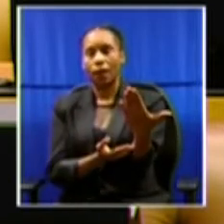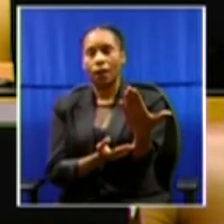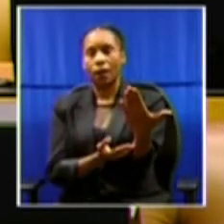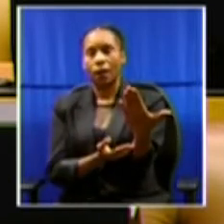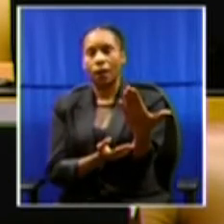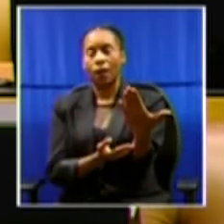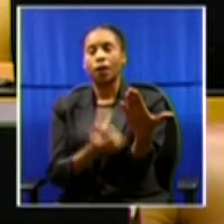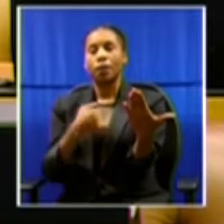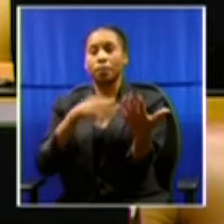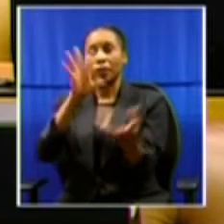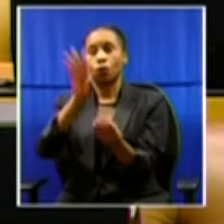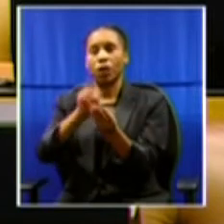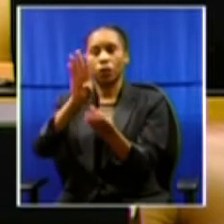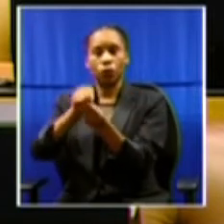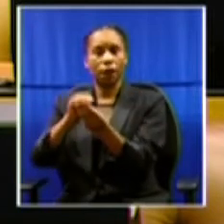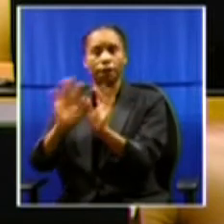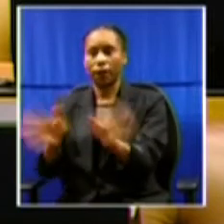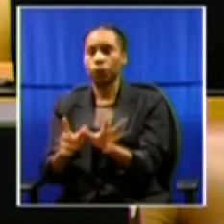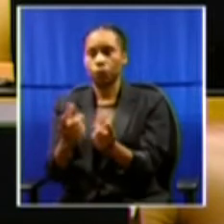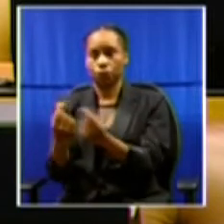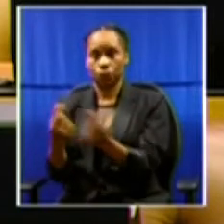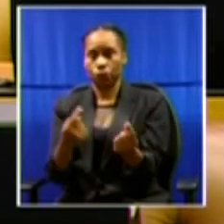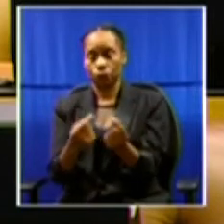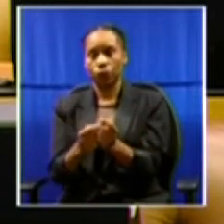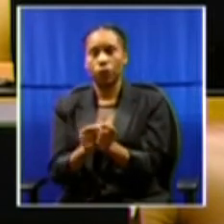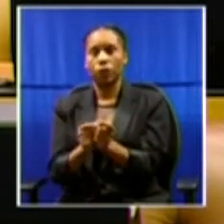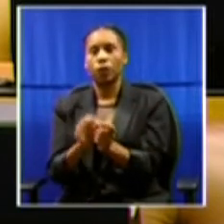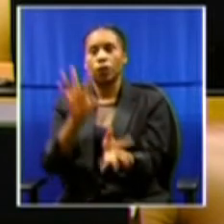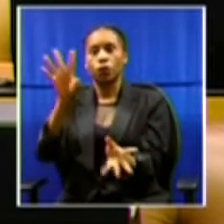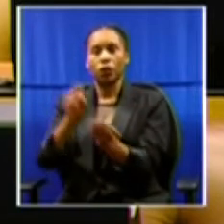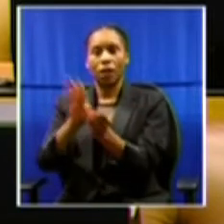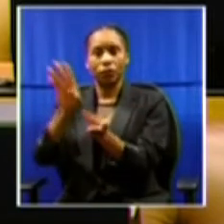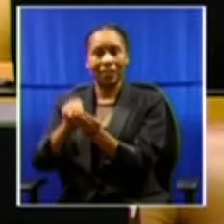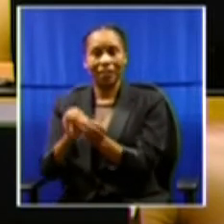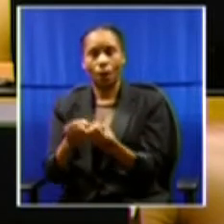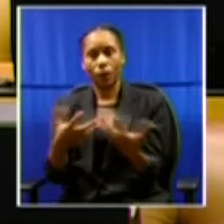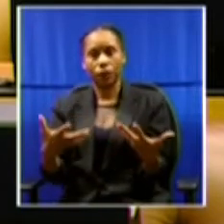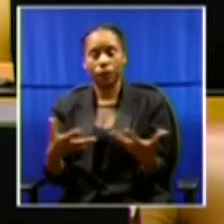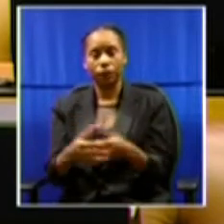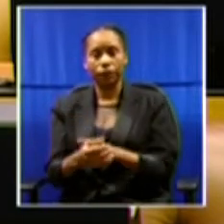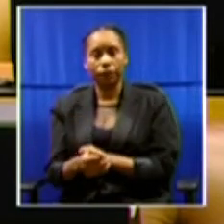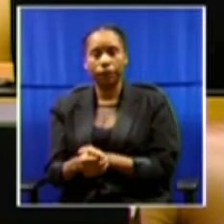for totals, which those totals will be